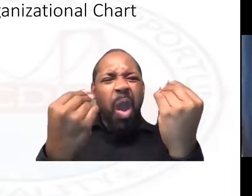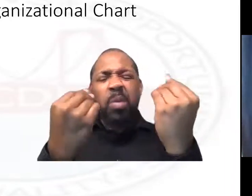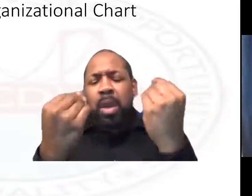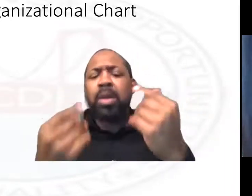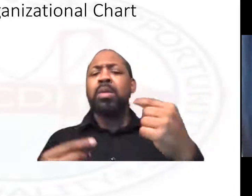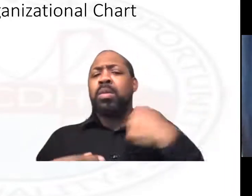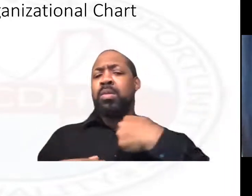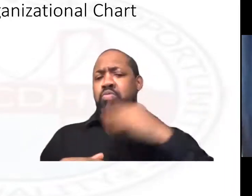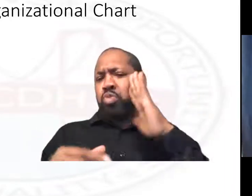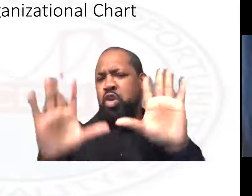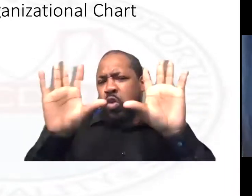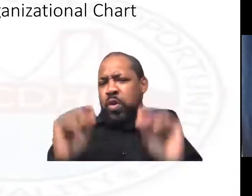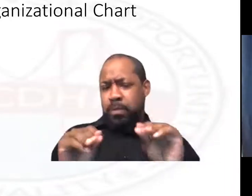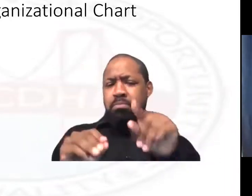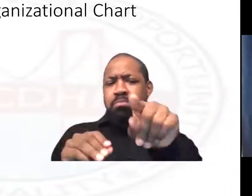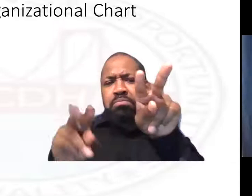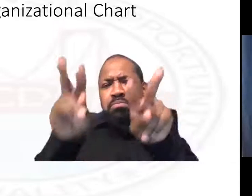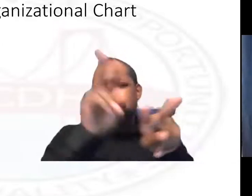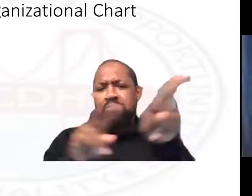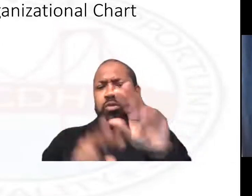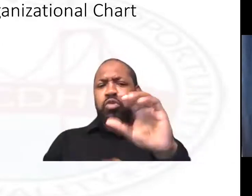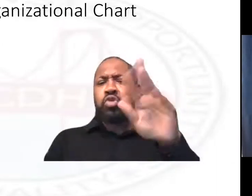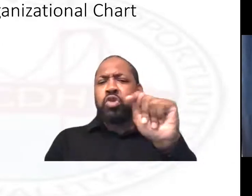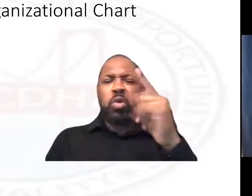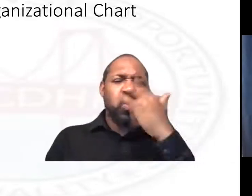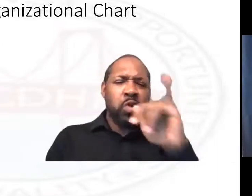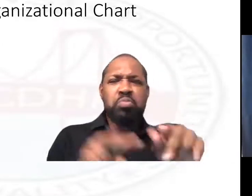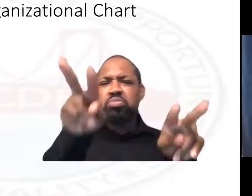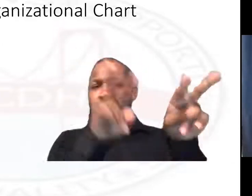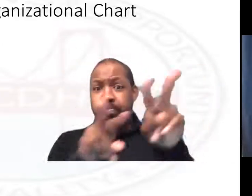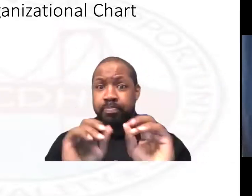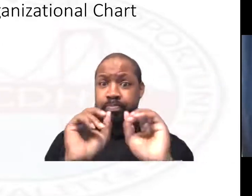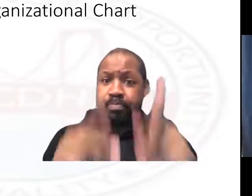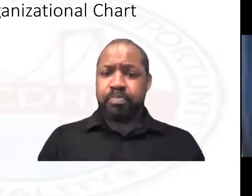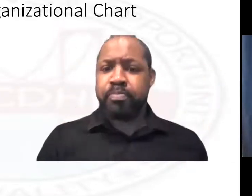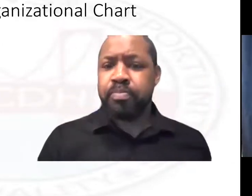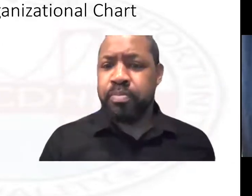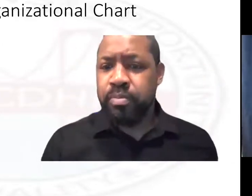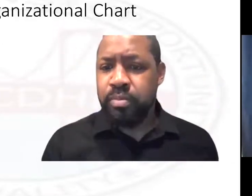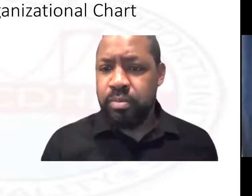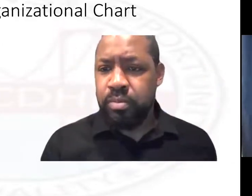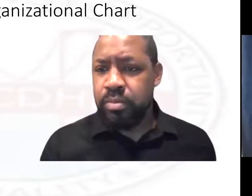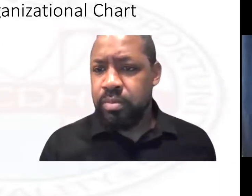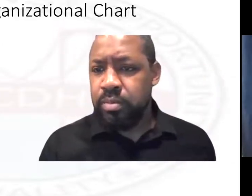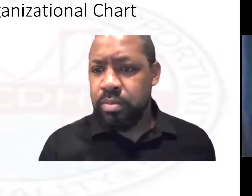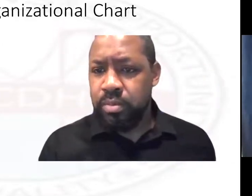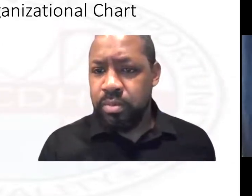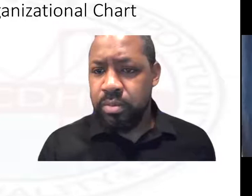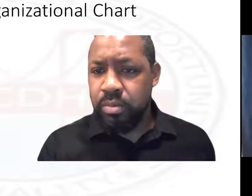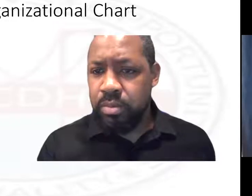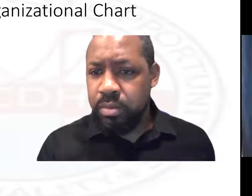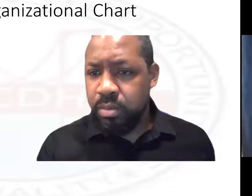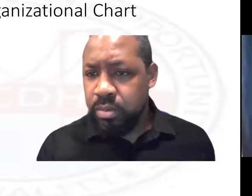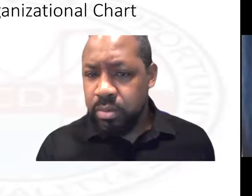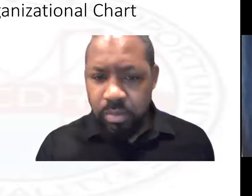chart. What does it look like? I'm going to, at this point, turn off my video so that you can look at